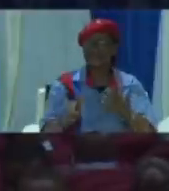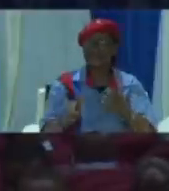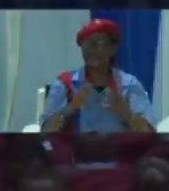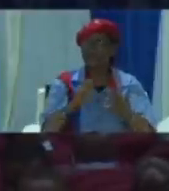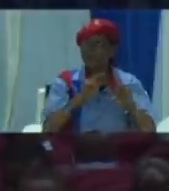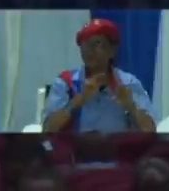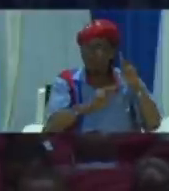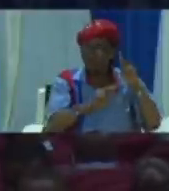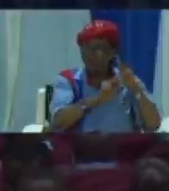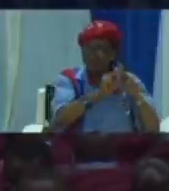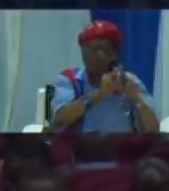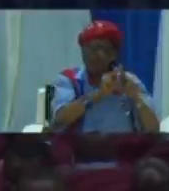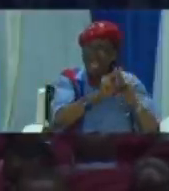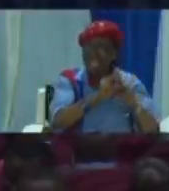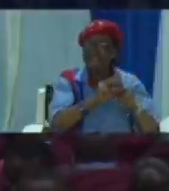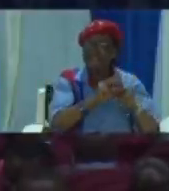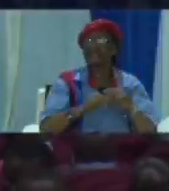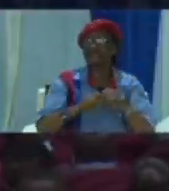And